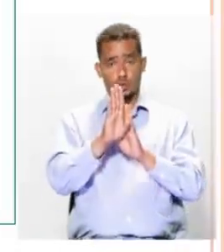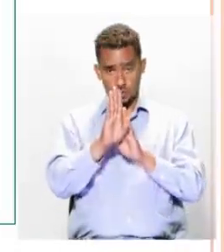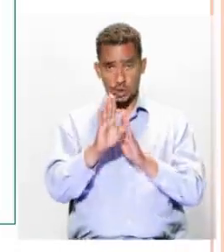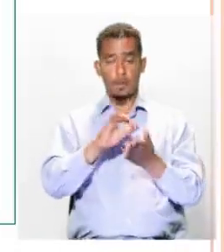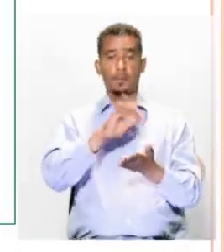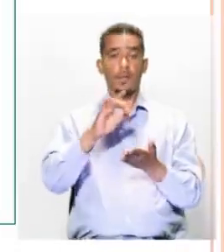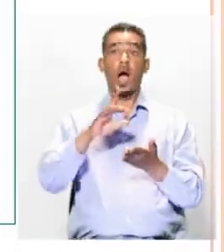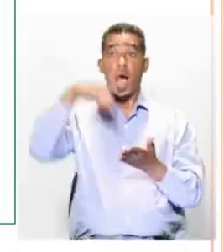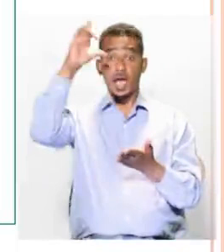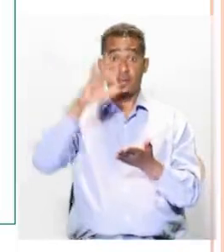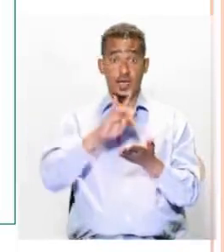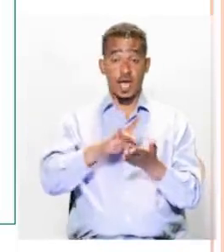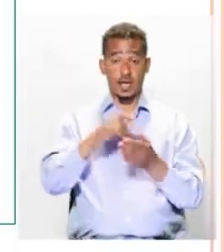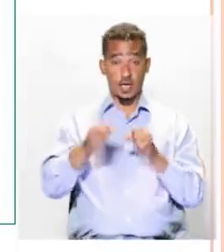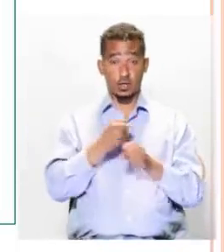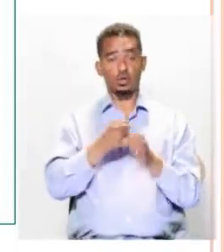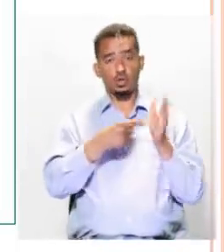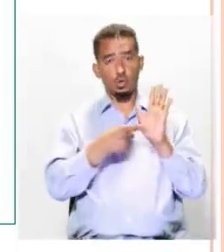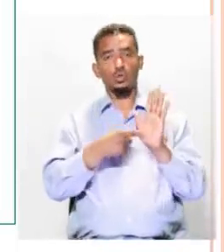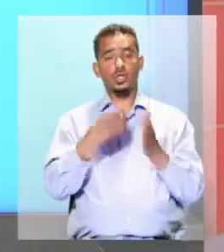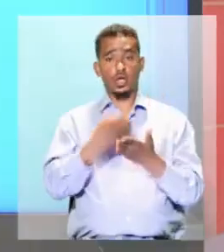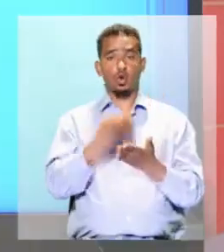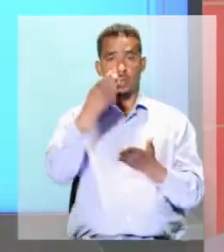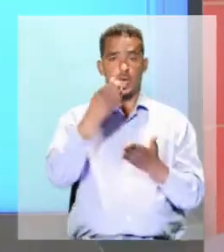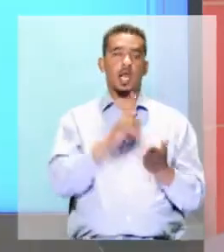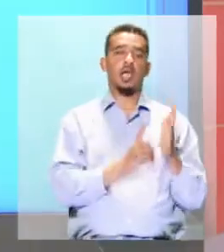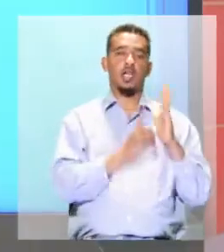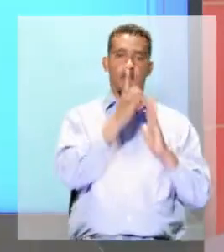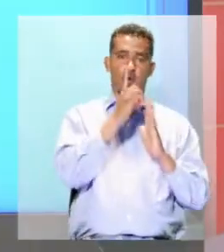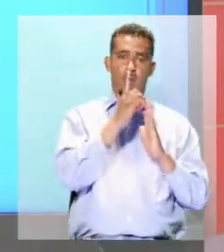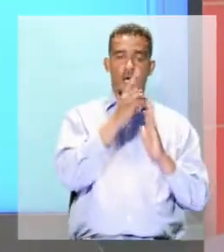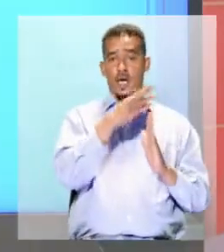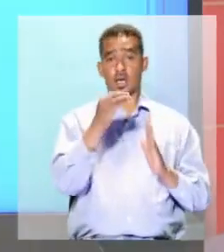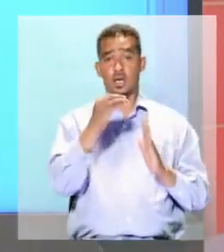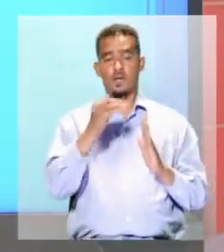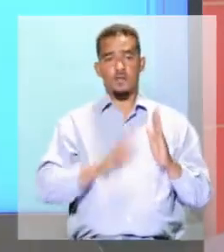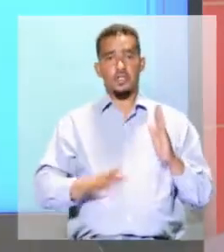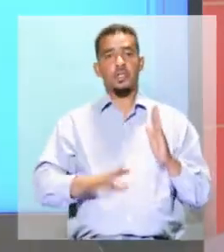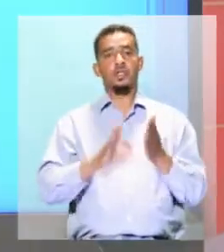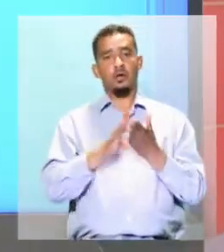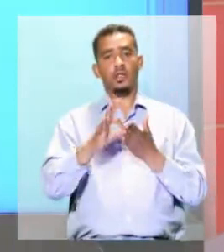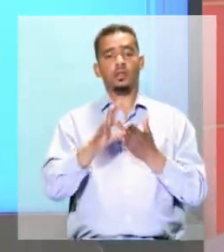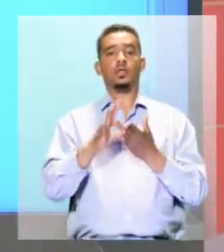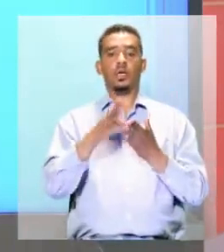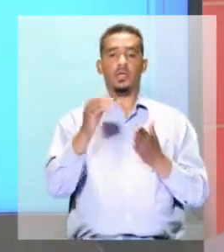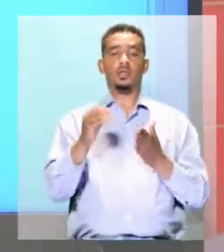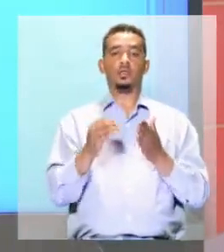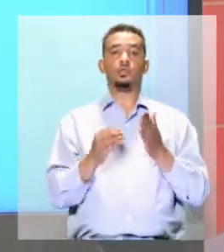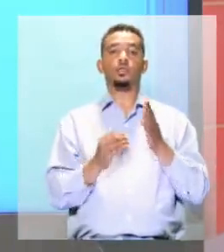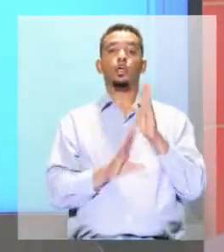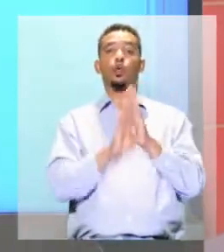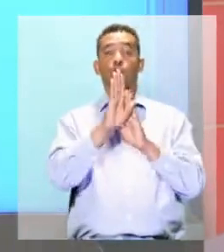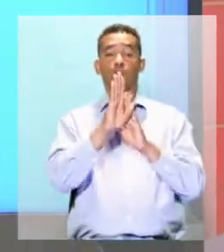age shows well economically developed, and the fertility rate and the growth rate